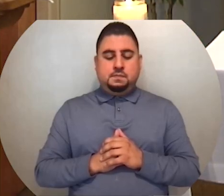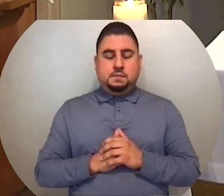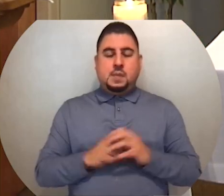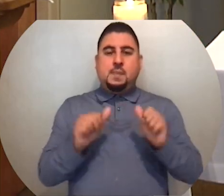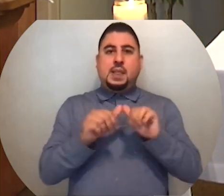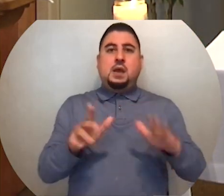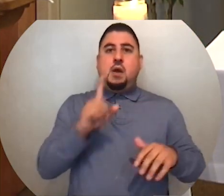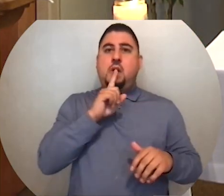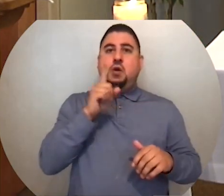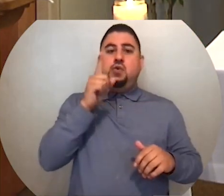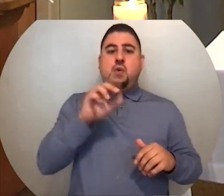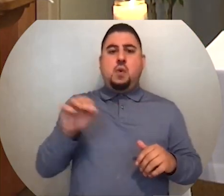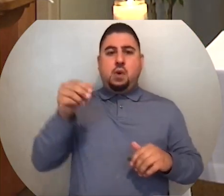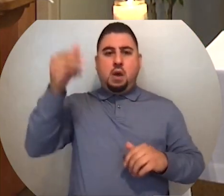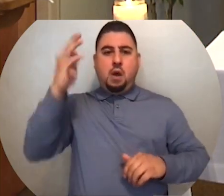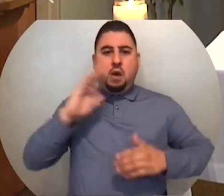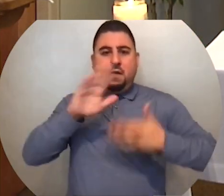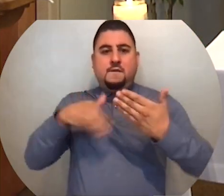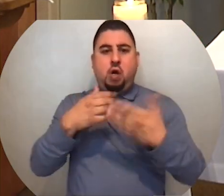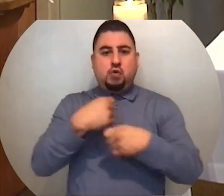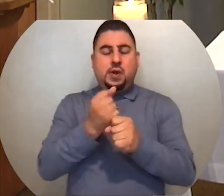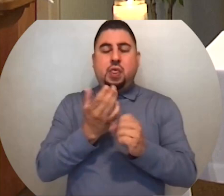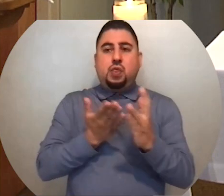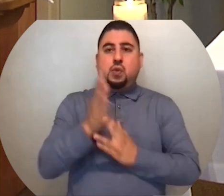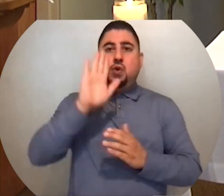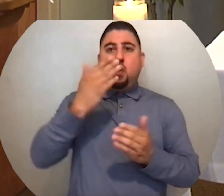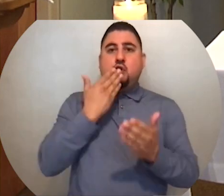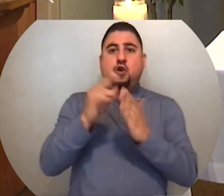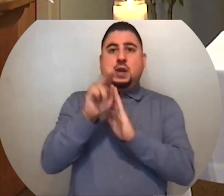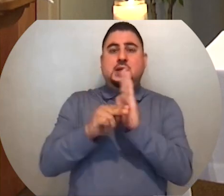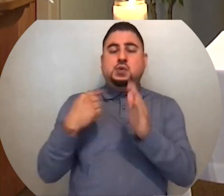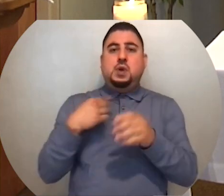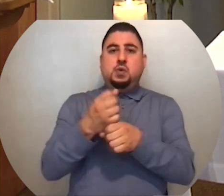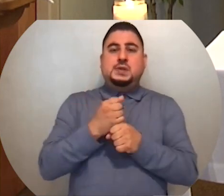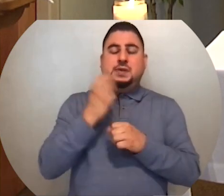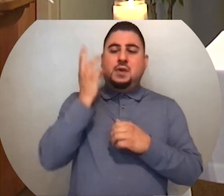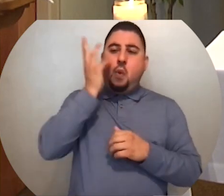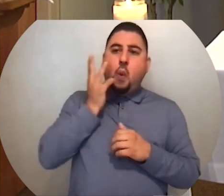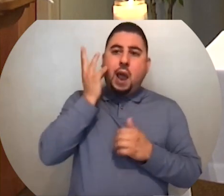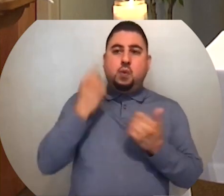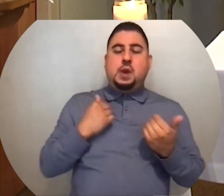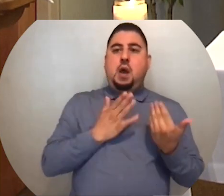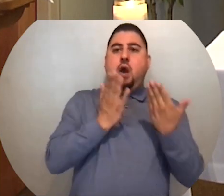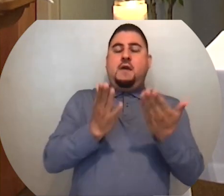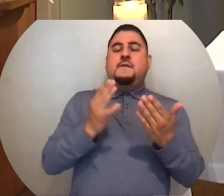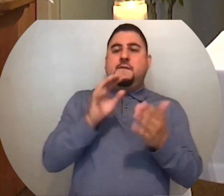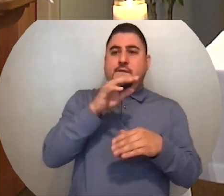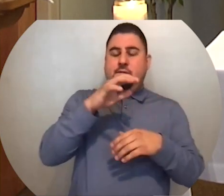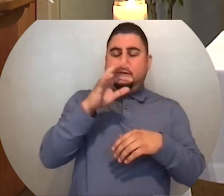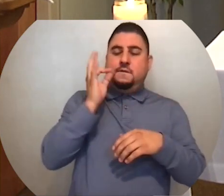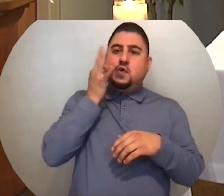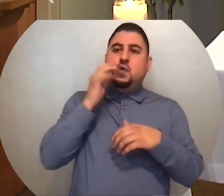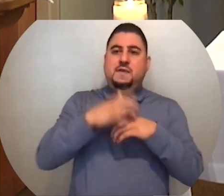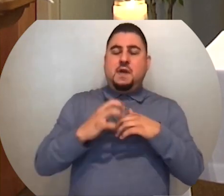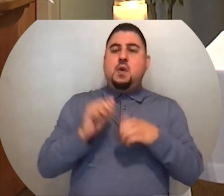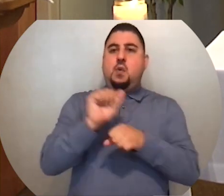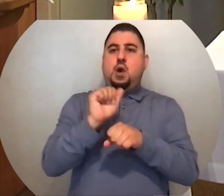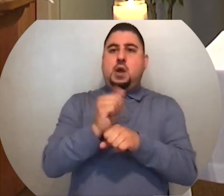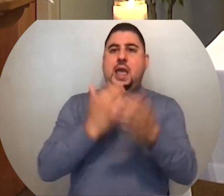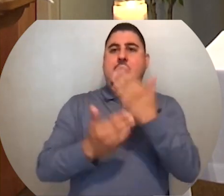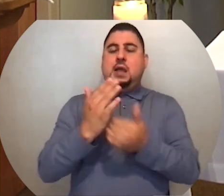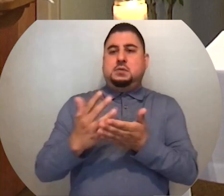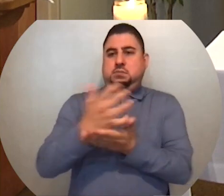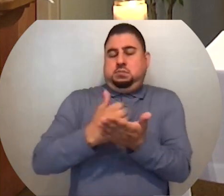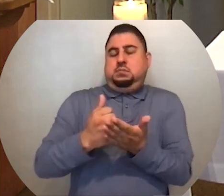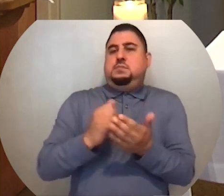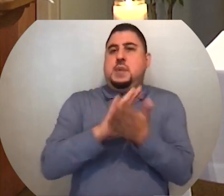Blessed are you, Lord God of all creation, for through your goodness we have received the wine we offer you, fruit of the vine and work of human hands. It will become our